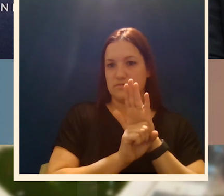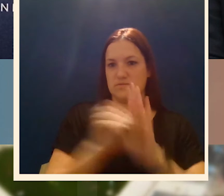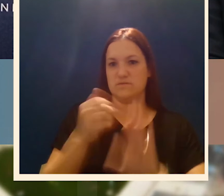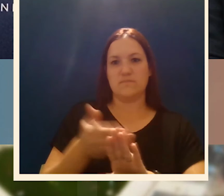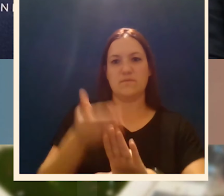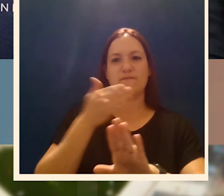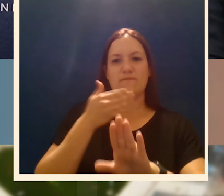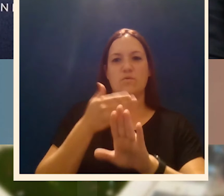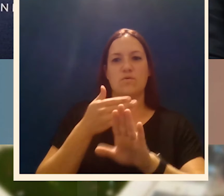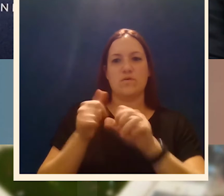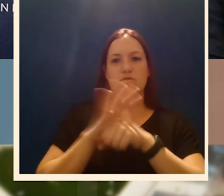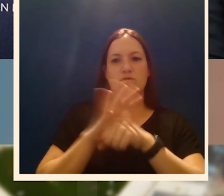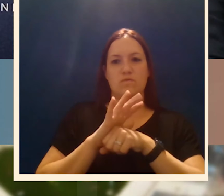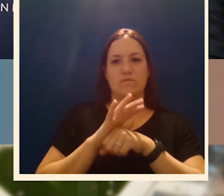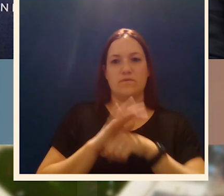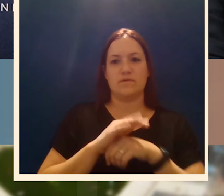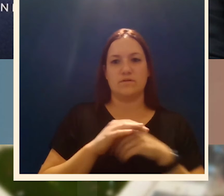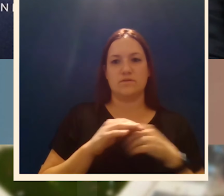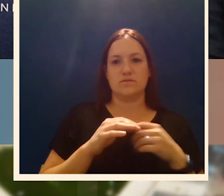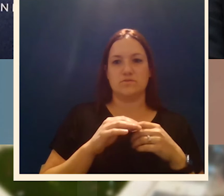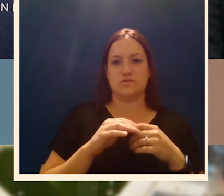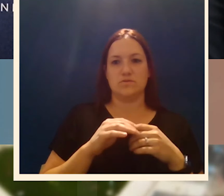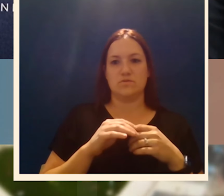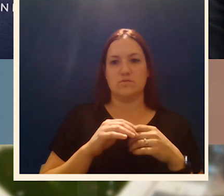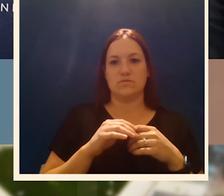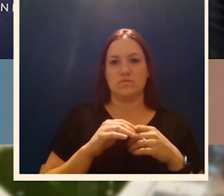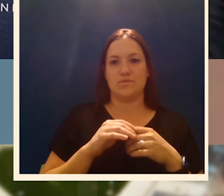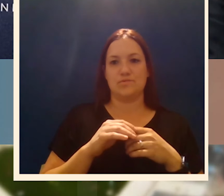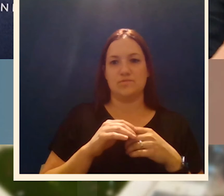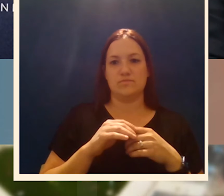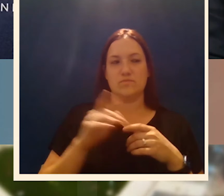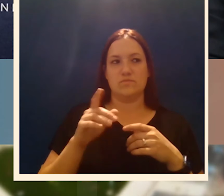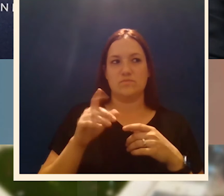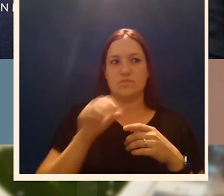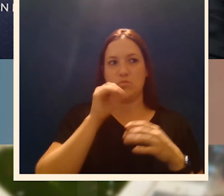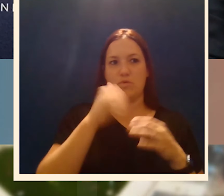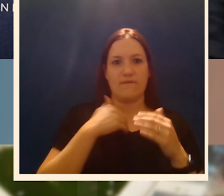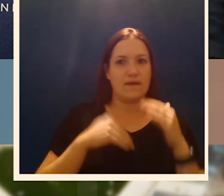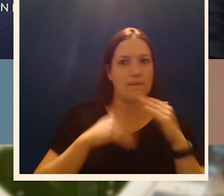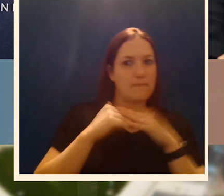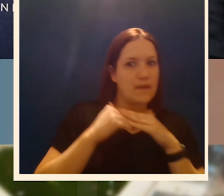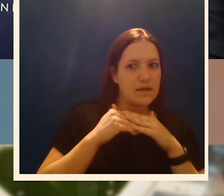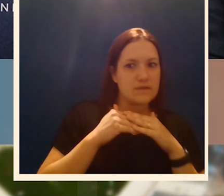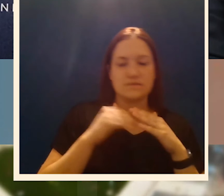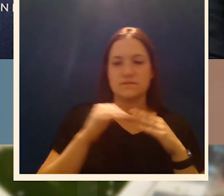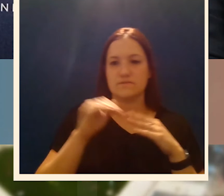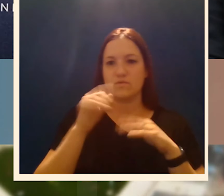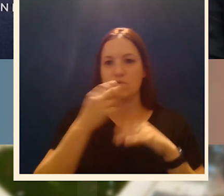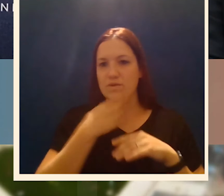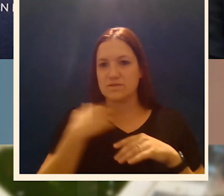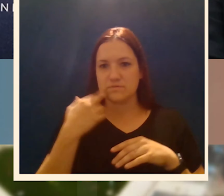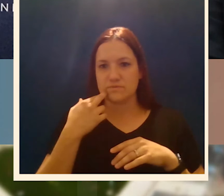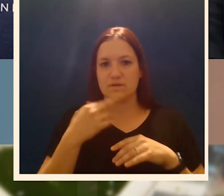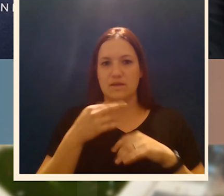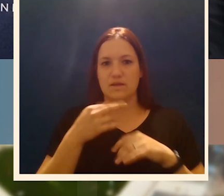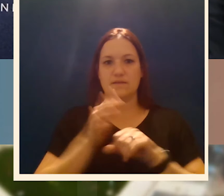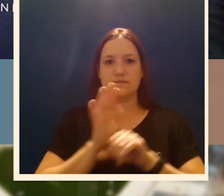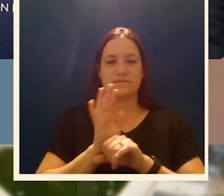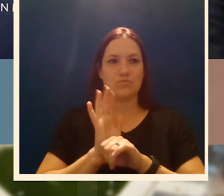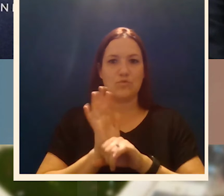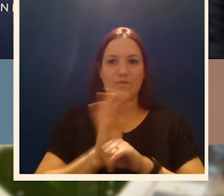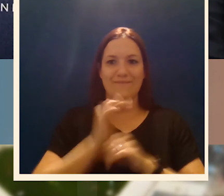for restaurants and movie theaters and churches. I don't believe there'll be any more mandated mask wearing